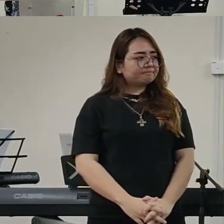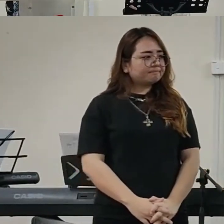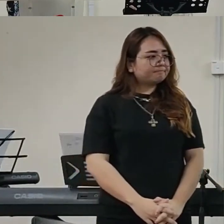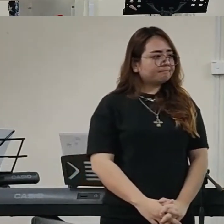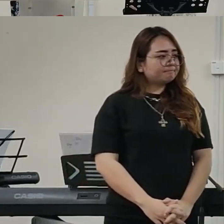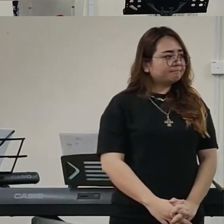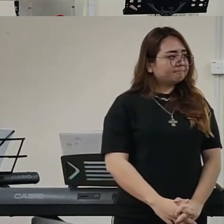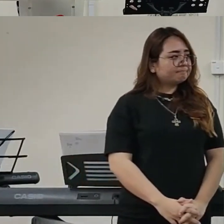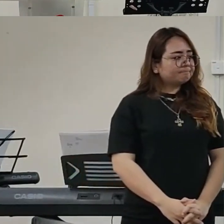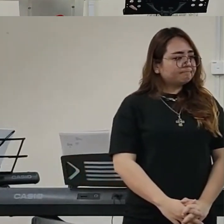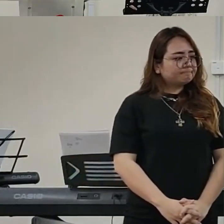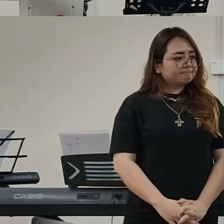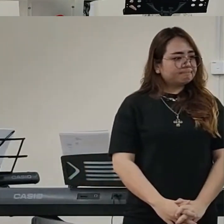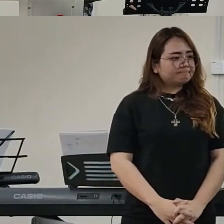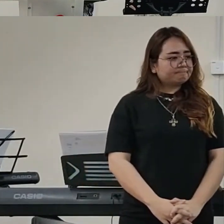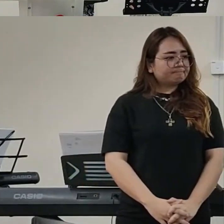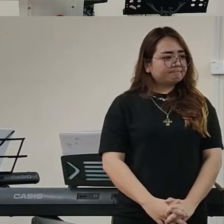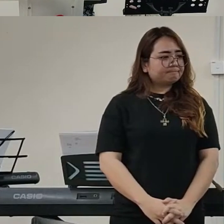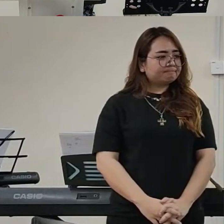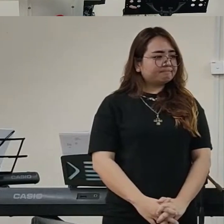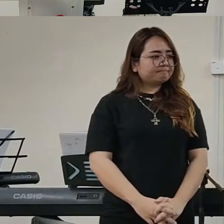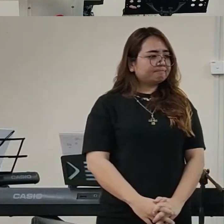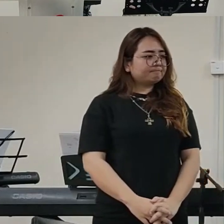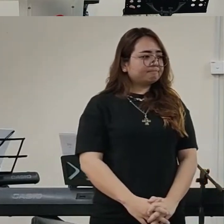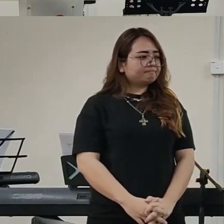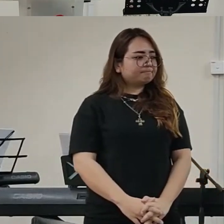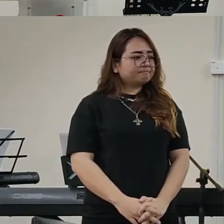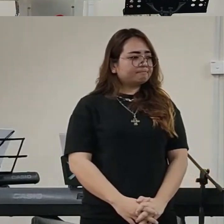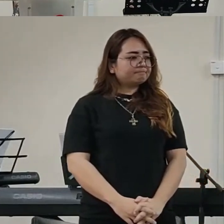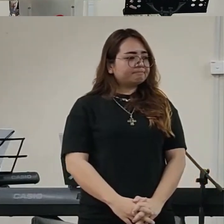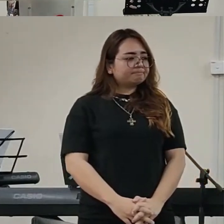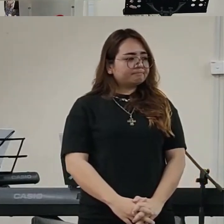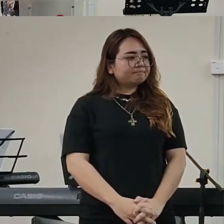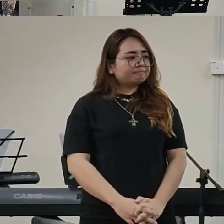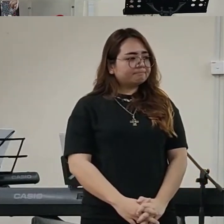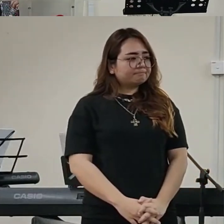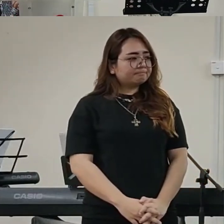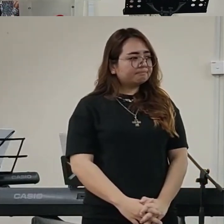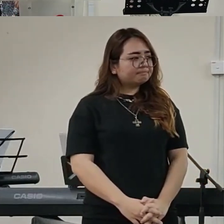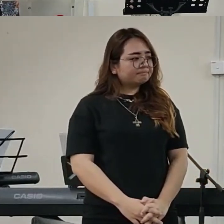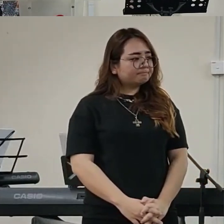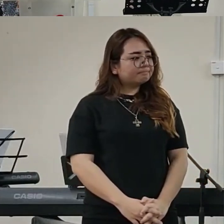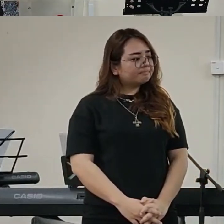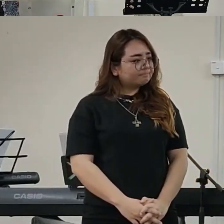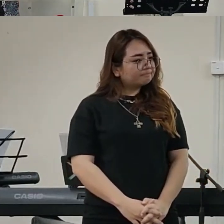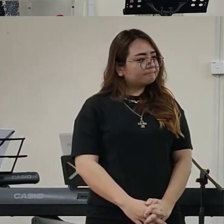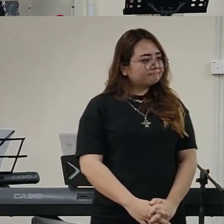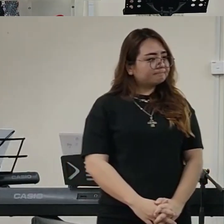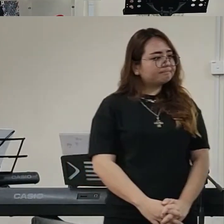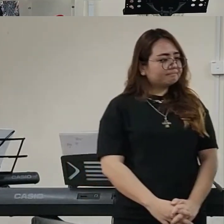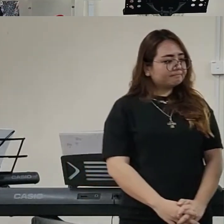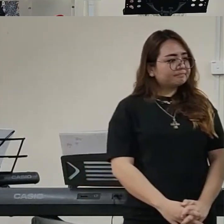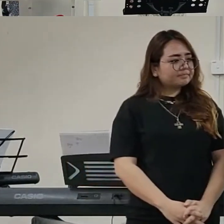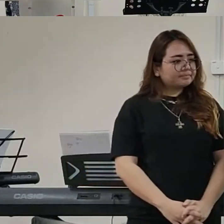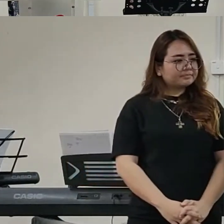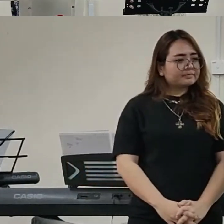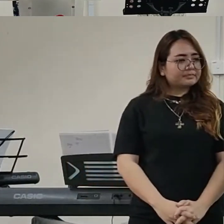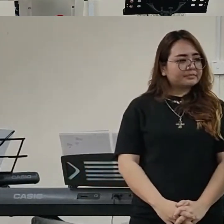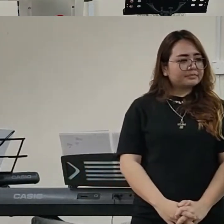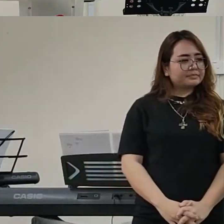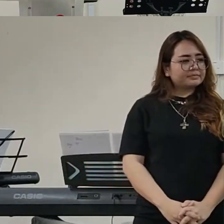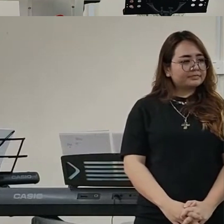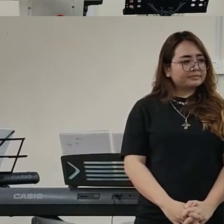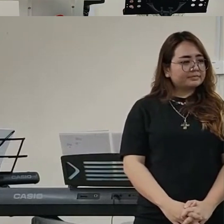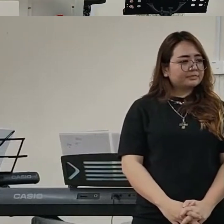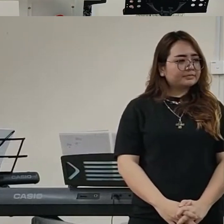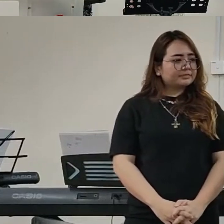on Wednesday. Then you will see those information in the notes. These are great fun facts to know. I mean, I love Bible fun facts. You know, Bible fun